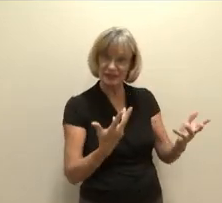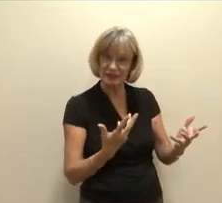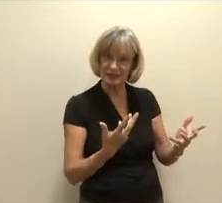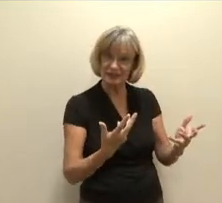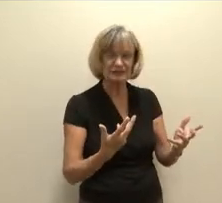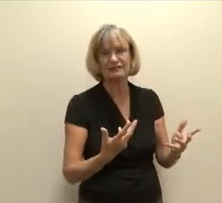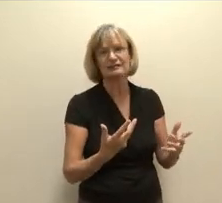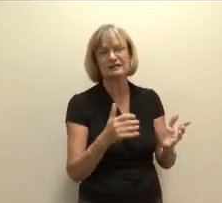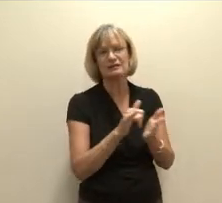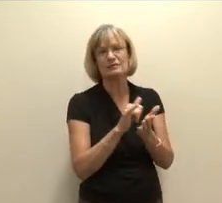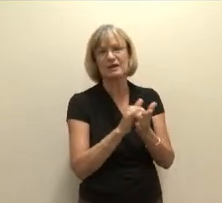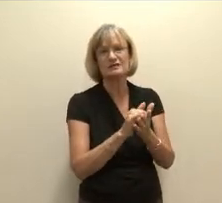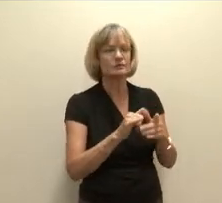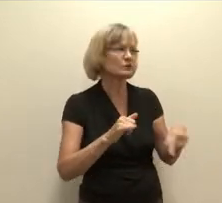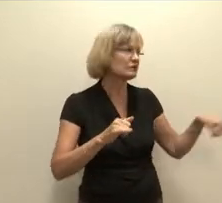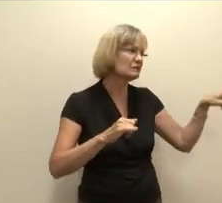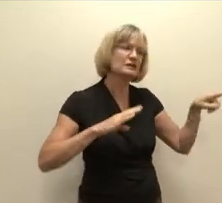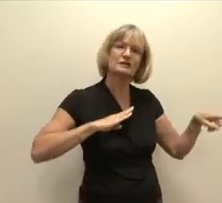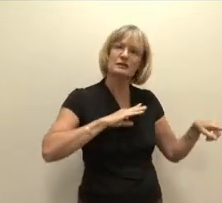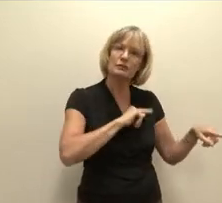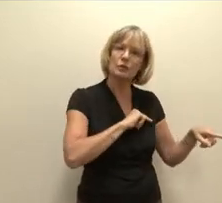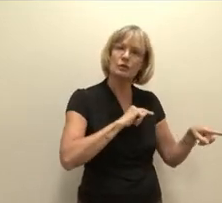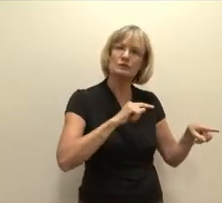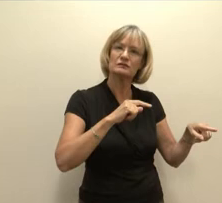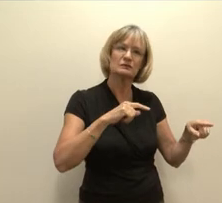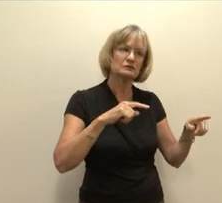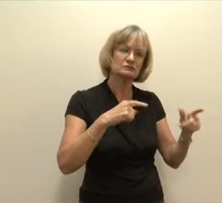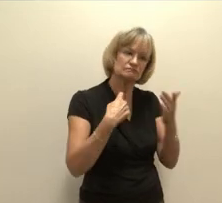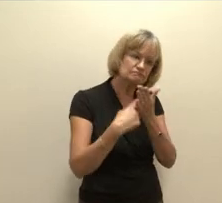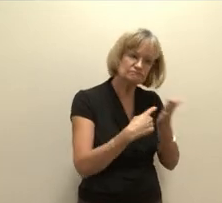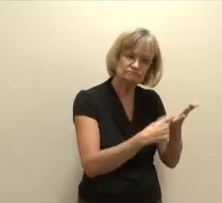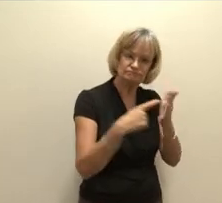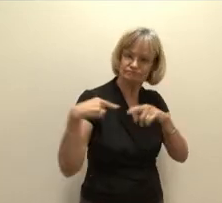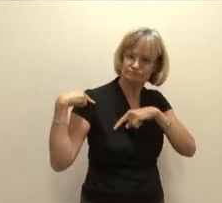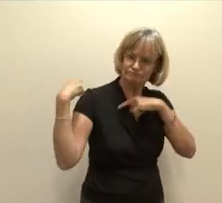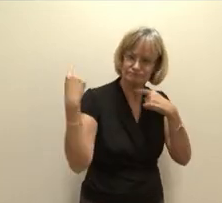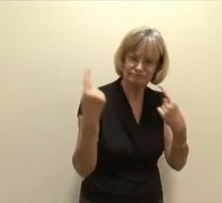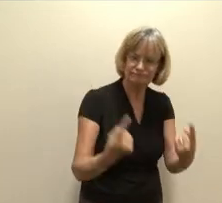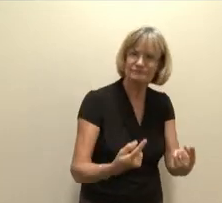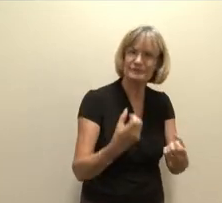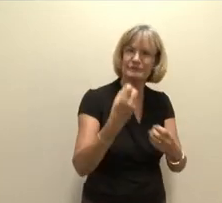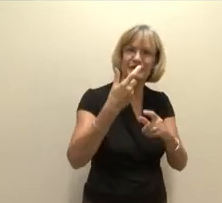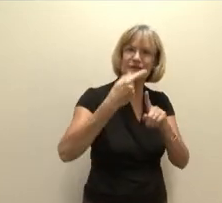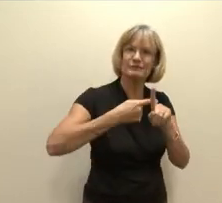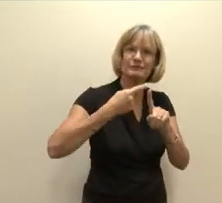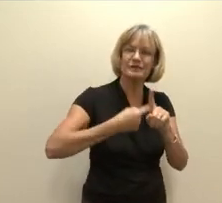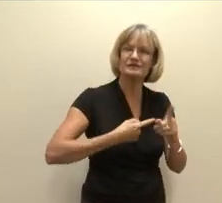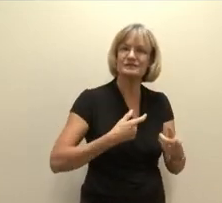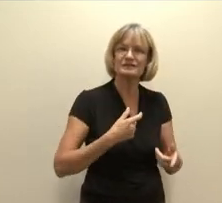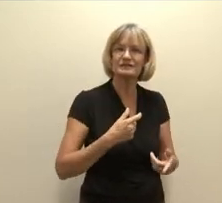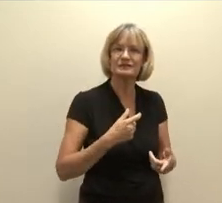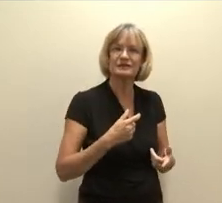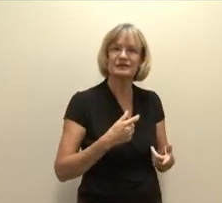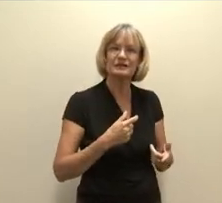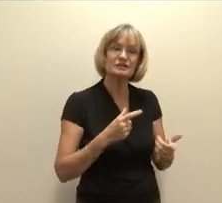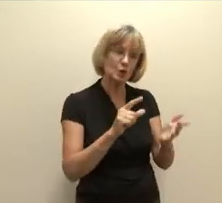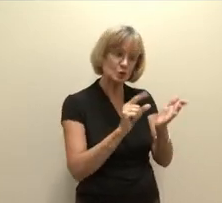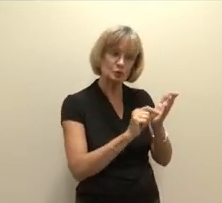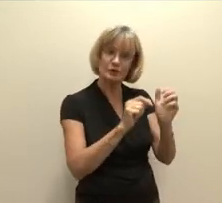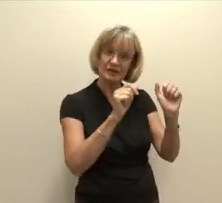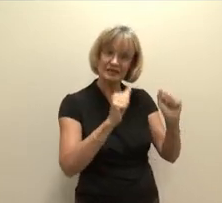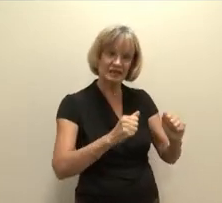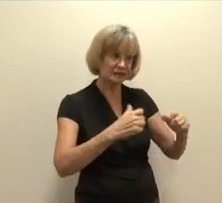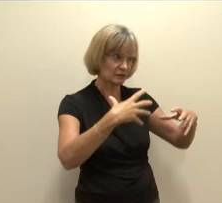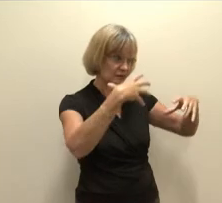board had over this past summer. And so it's really not fair to expect that a newspaper